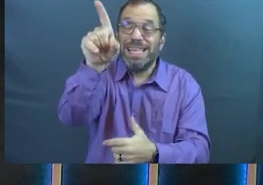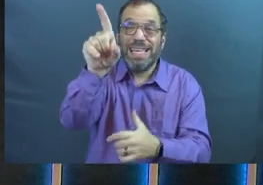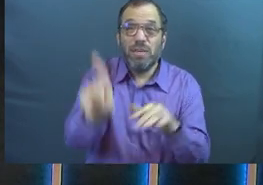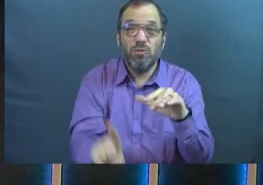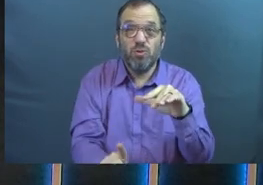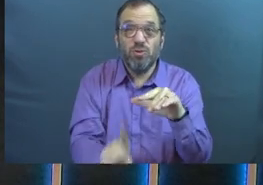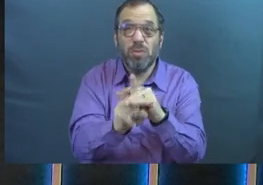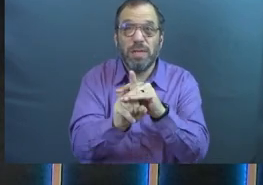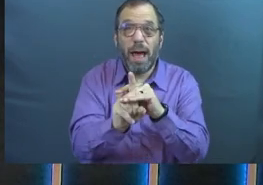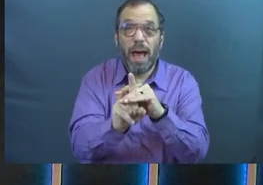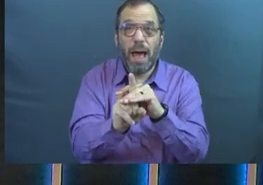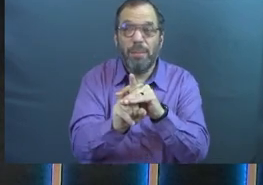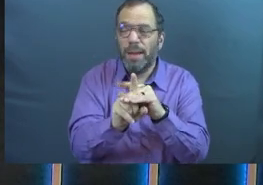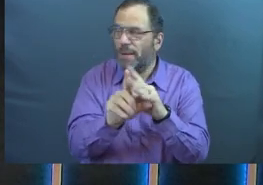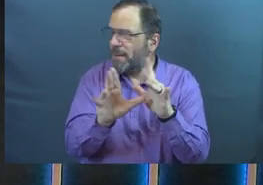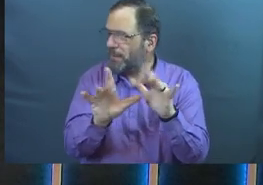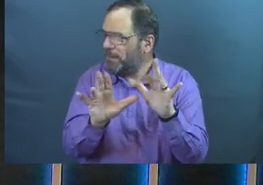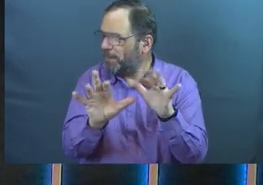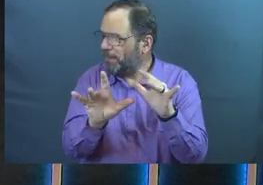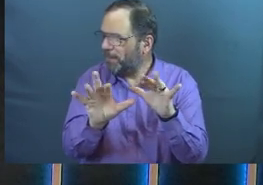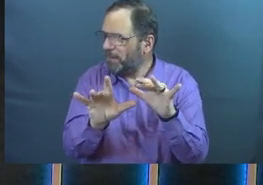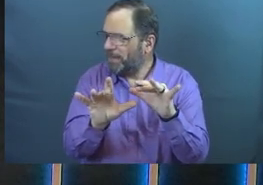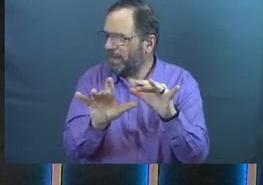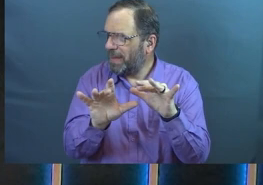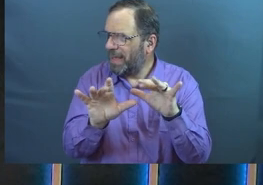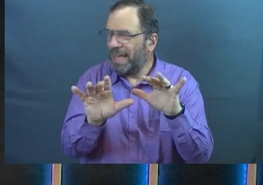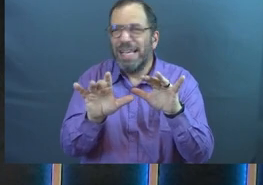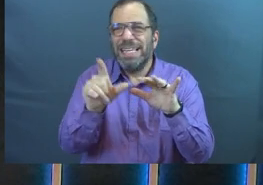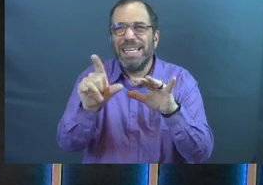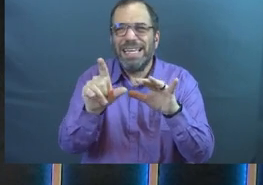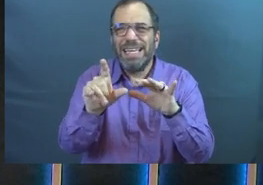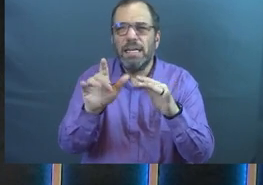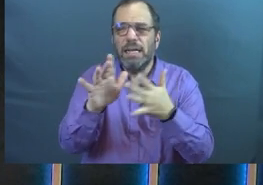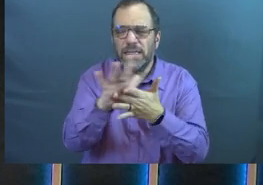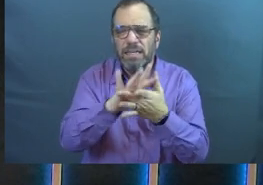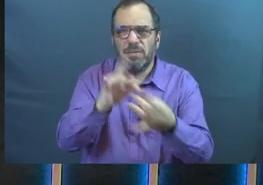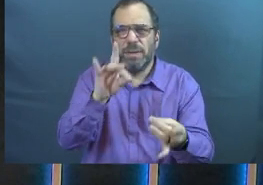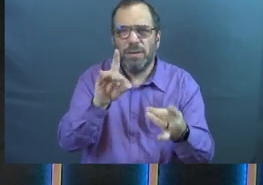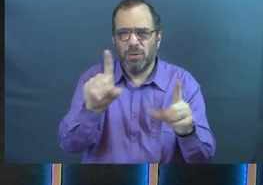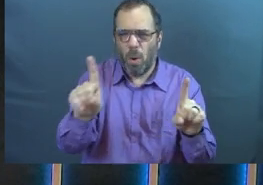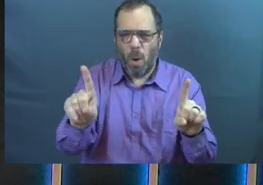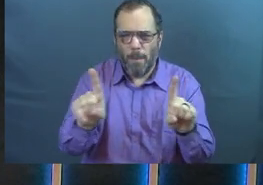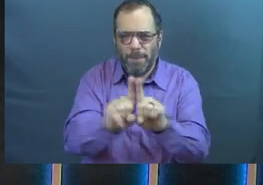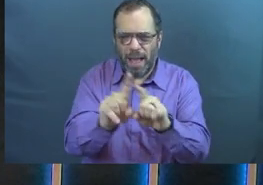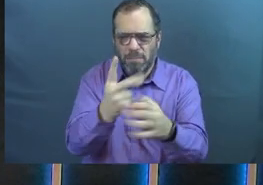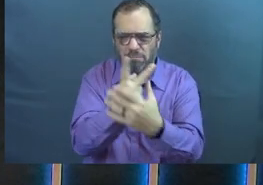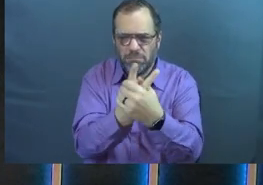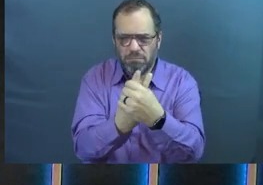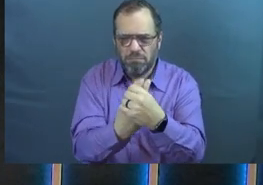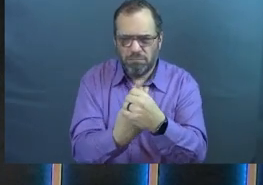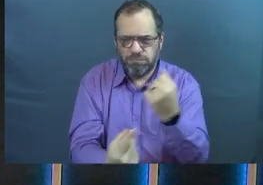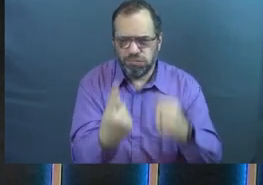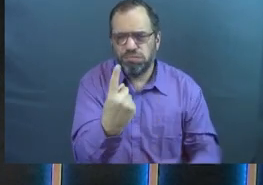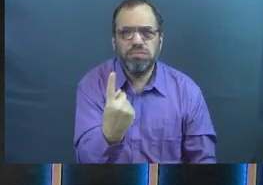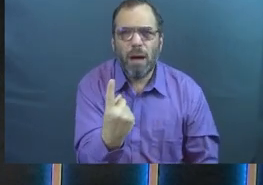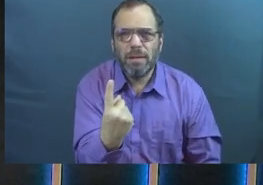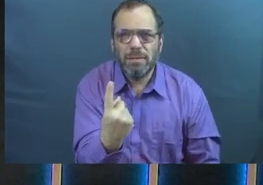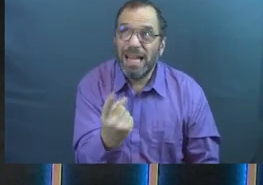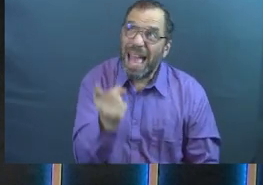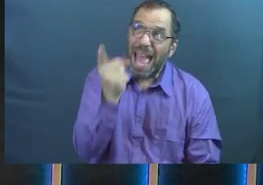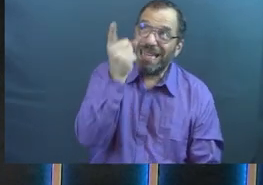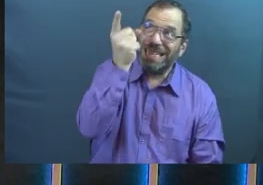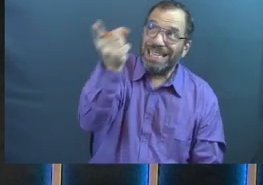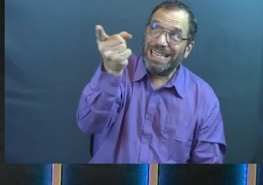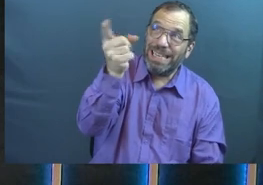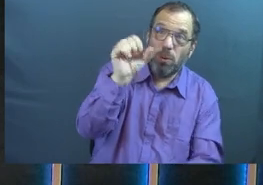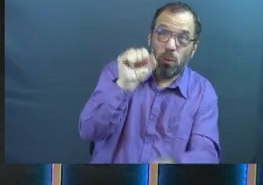in and he does the spiritual bonding between your two souls. And because he does